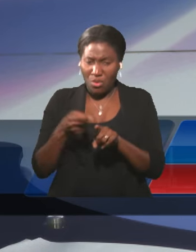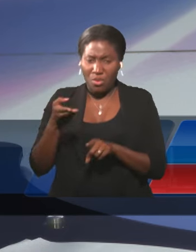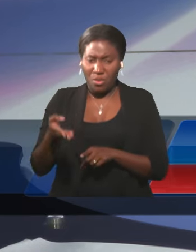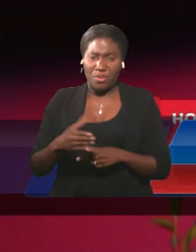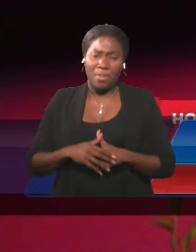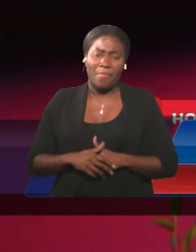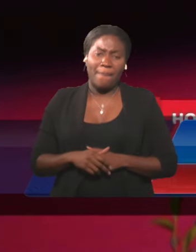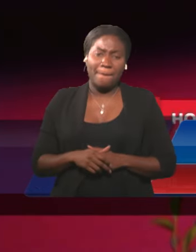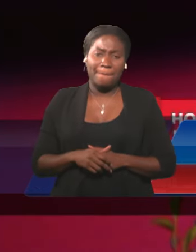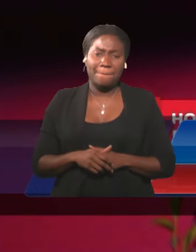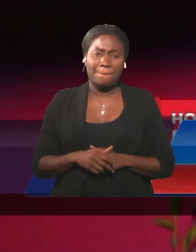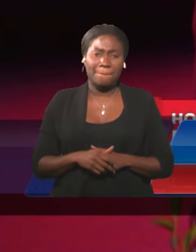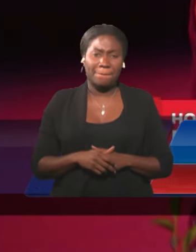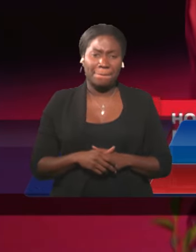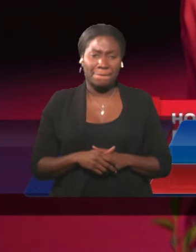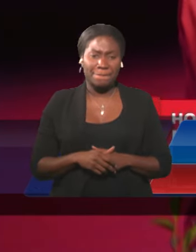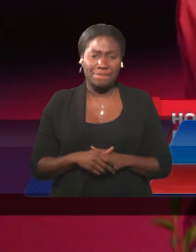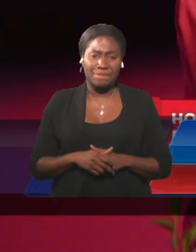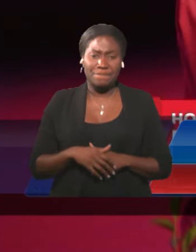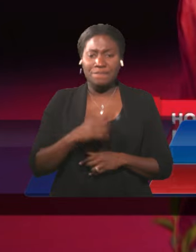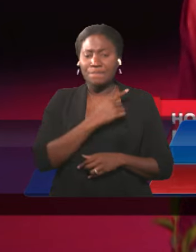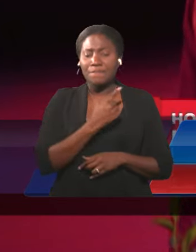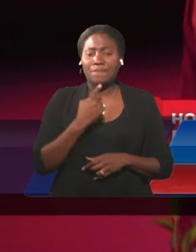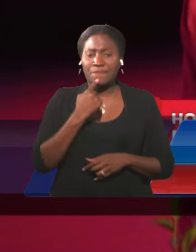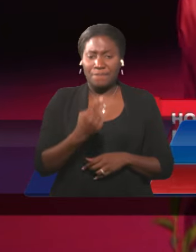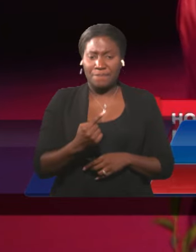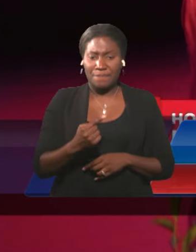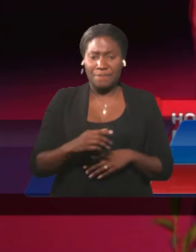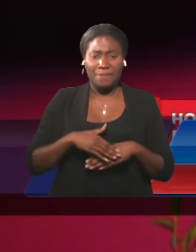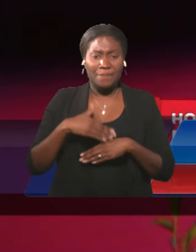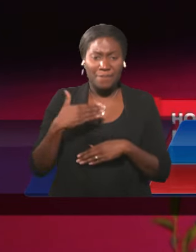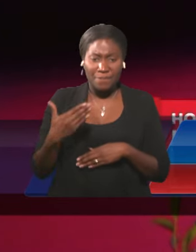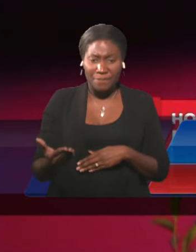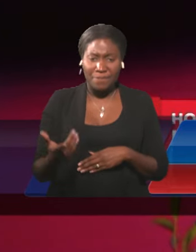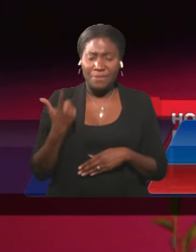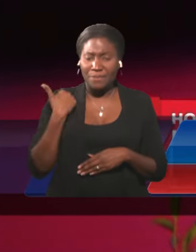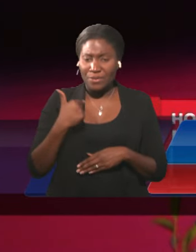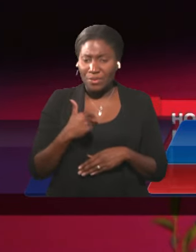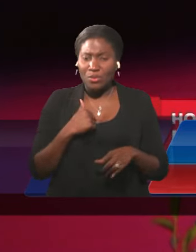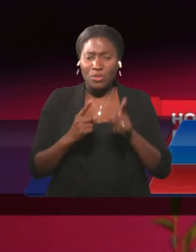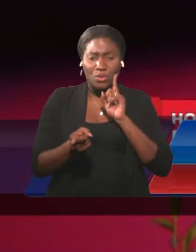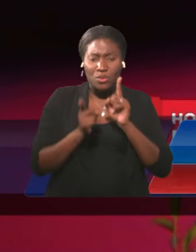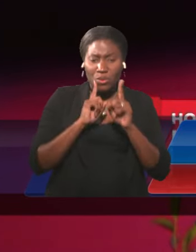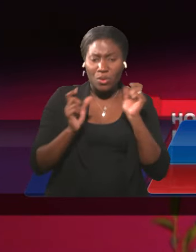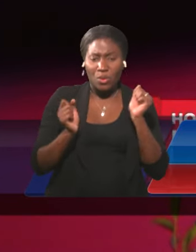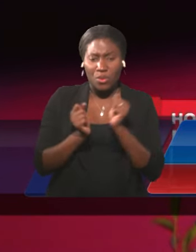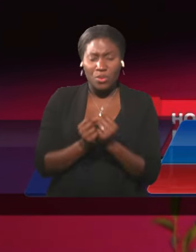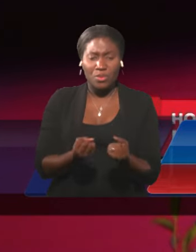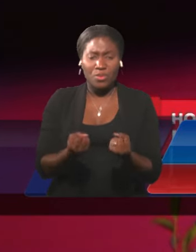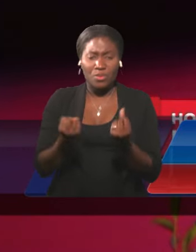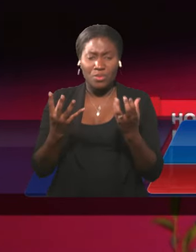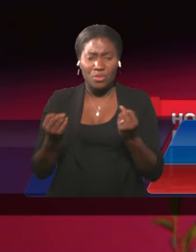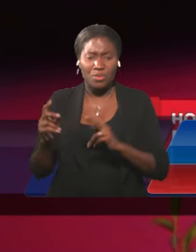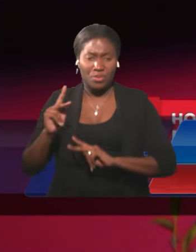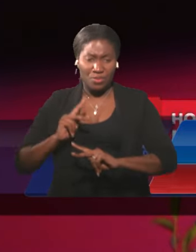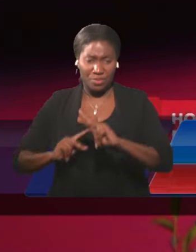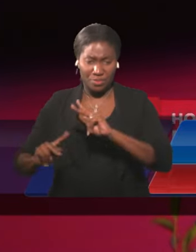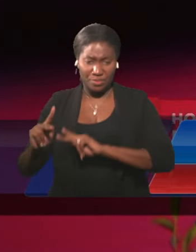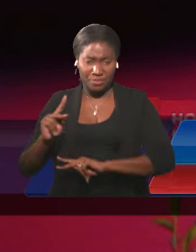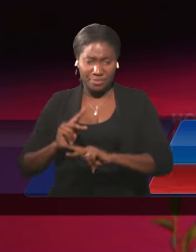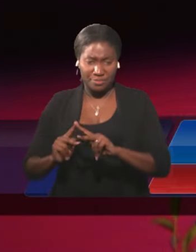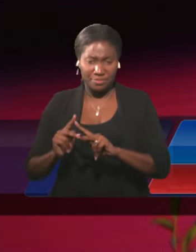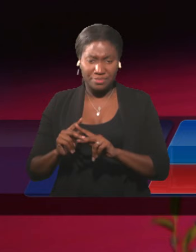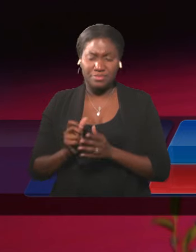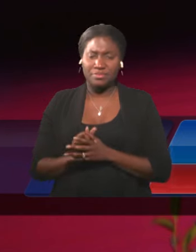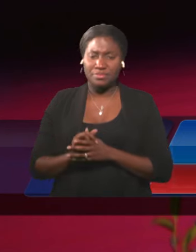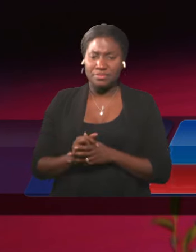agenda. After widespread consultation, the consensus from